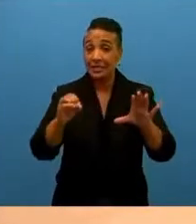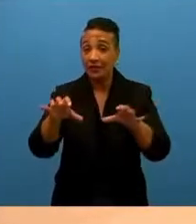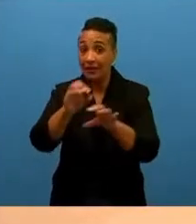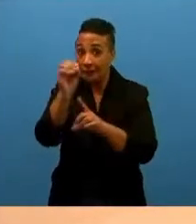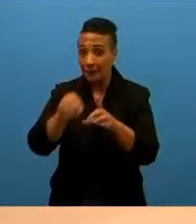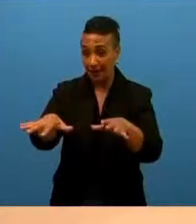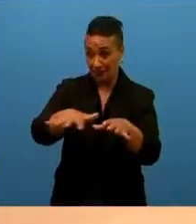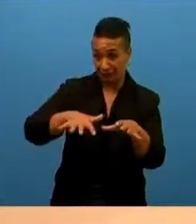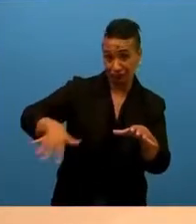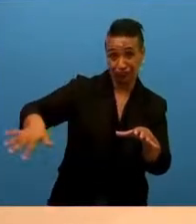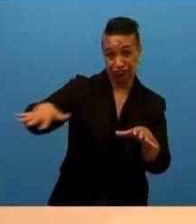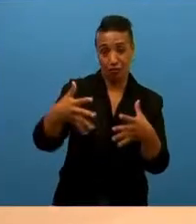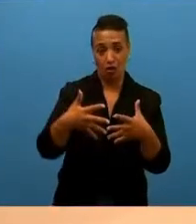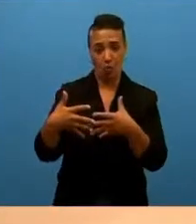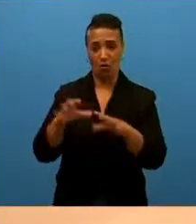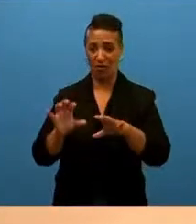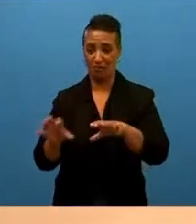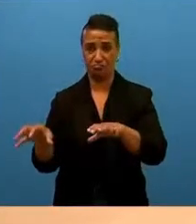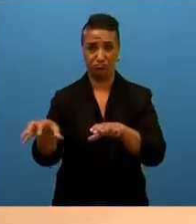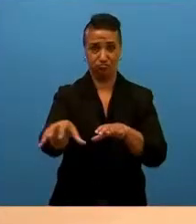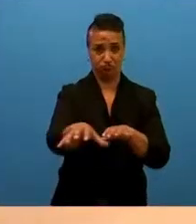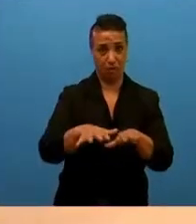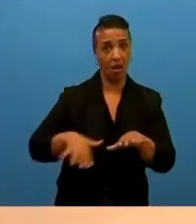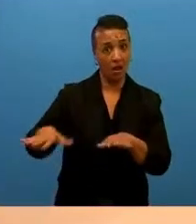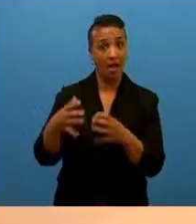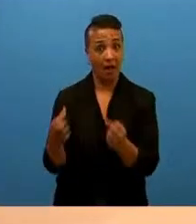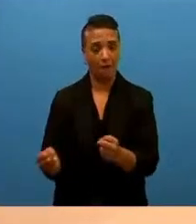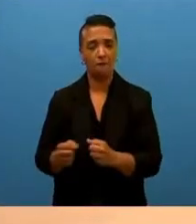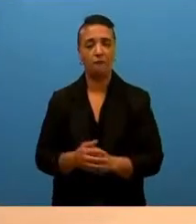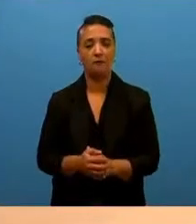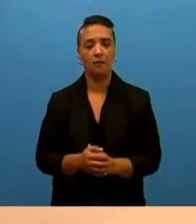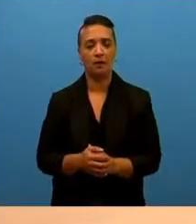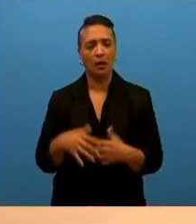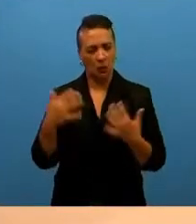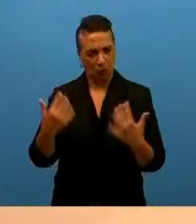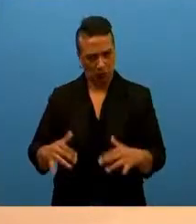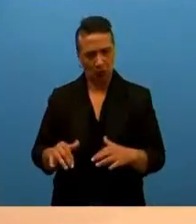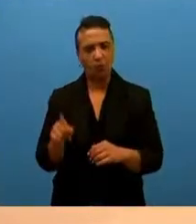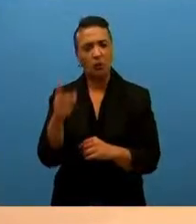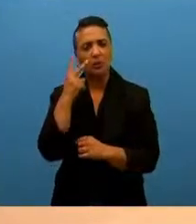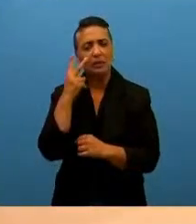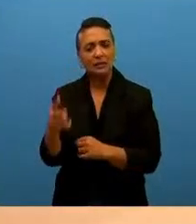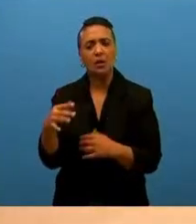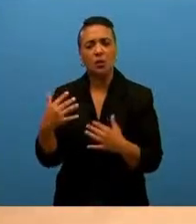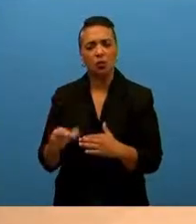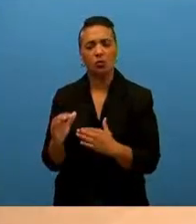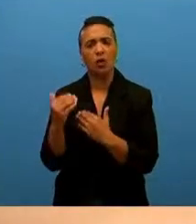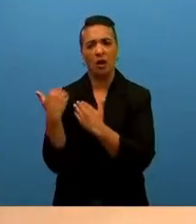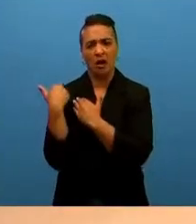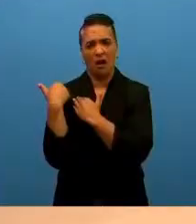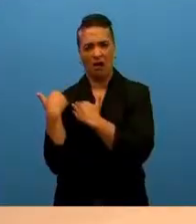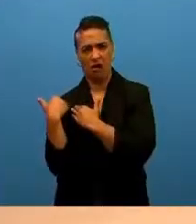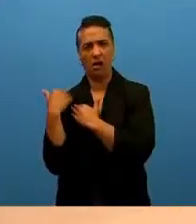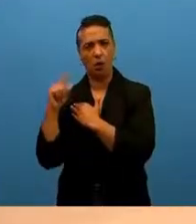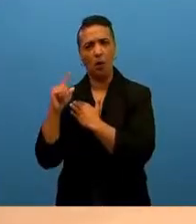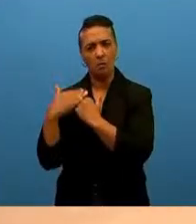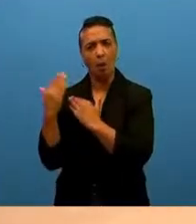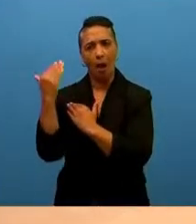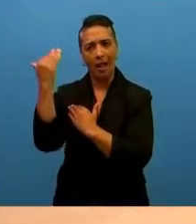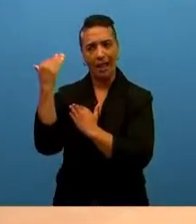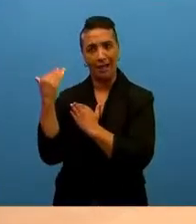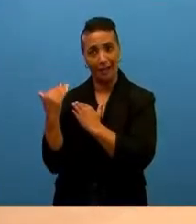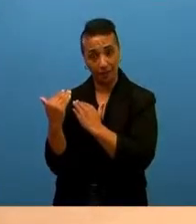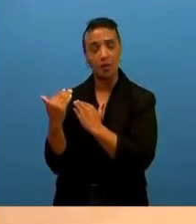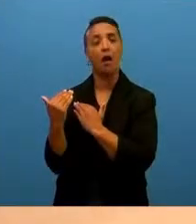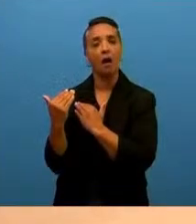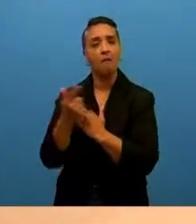Japan. Reducing the burden on Okinawa has been a consistent priority for the government. Japan